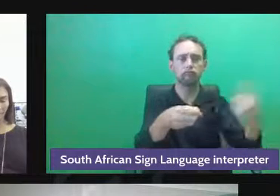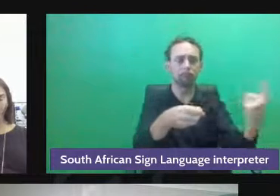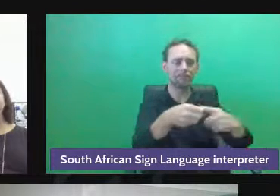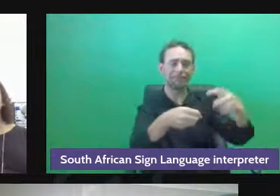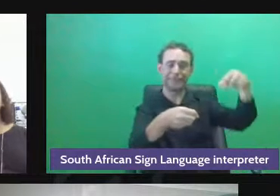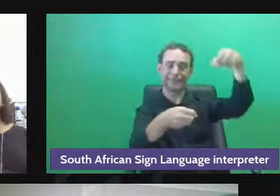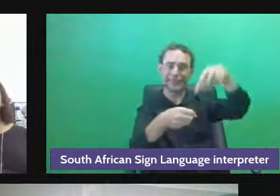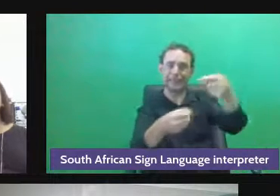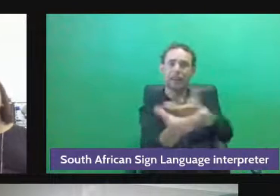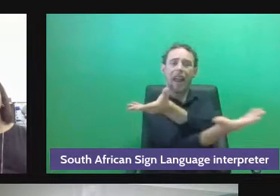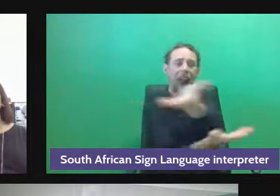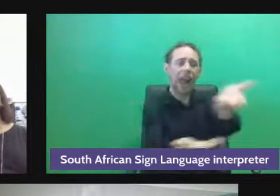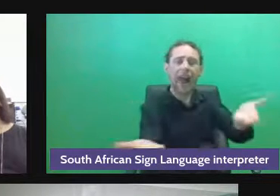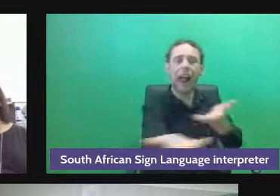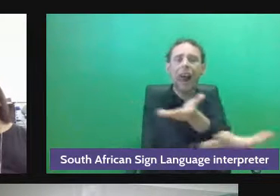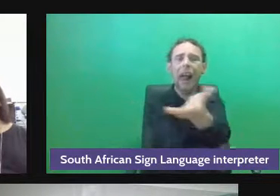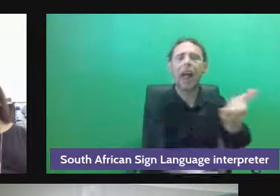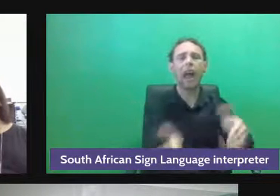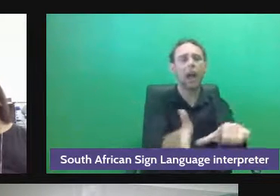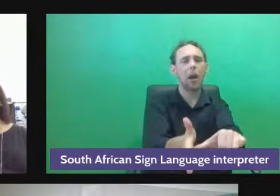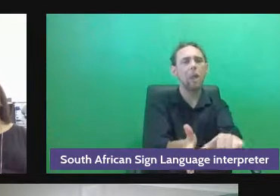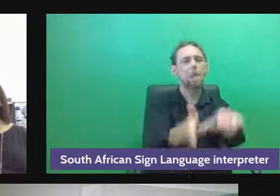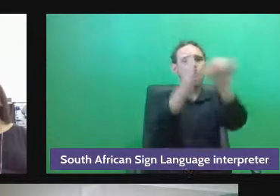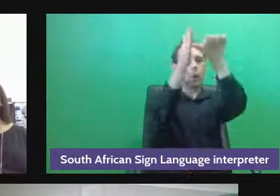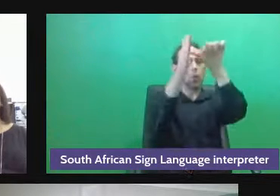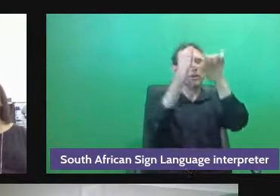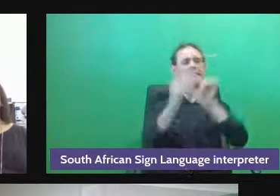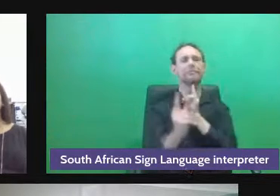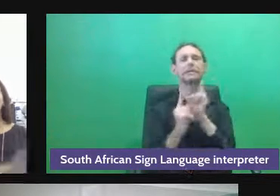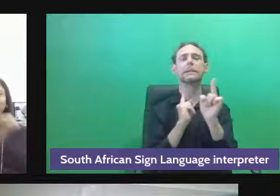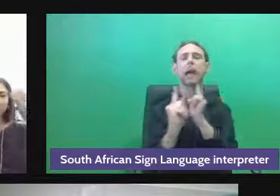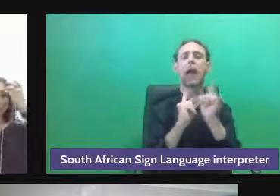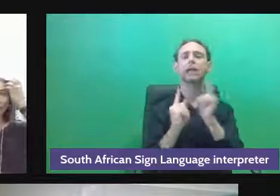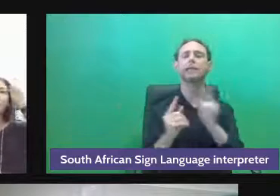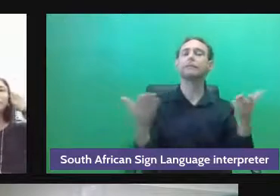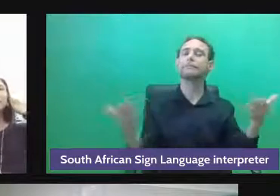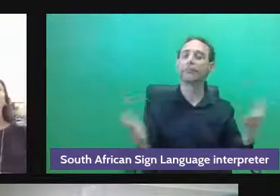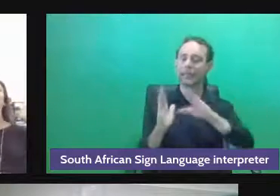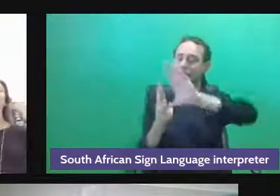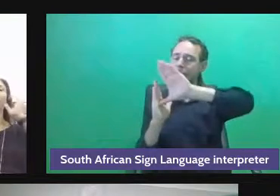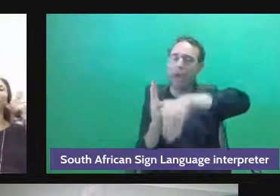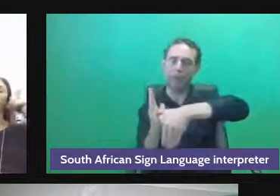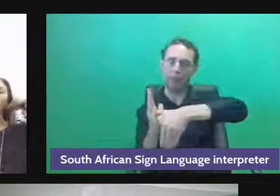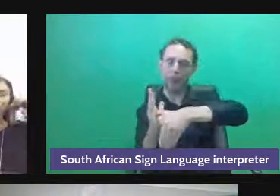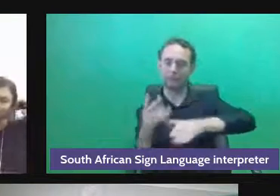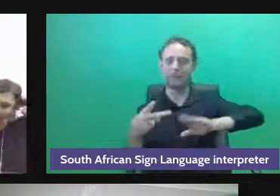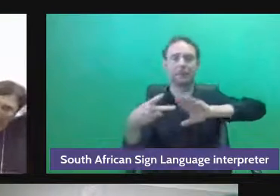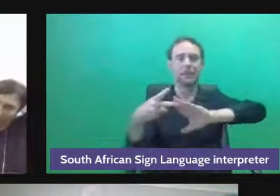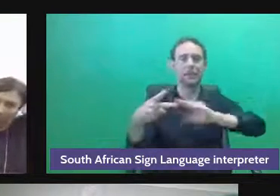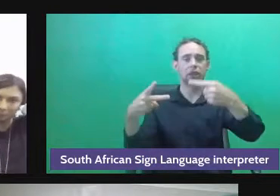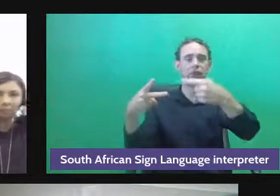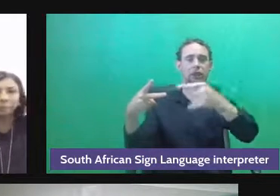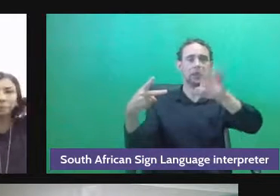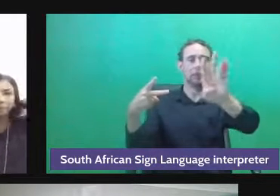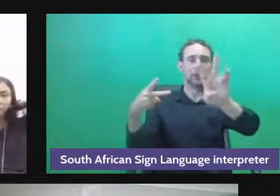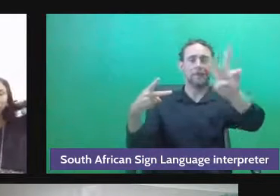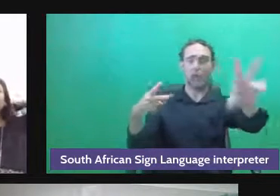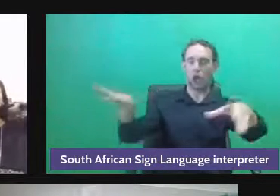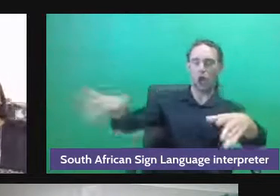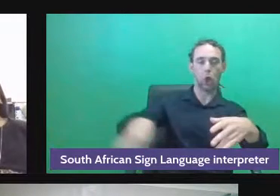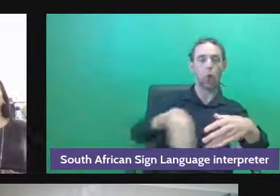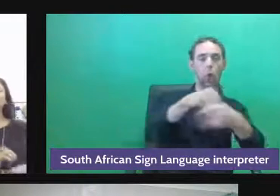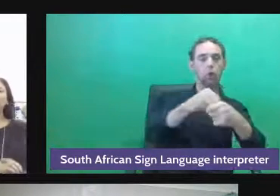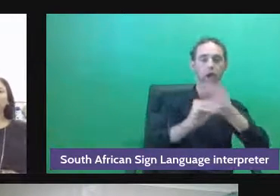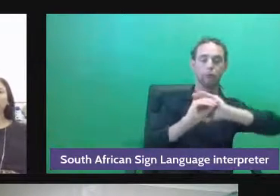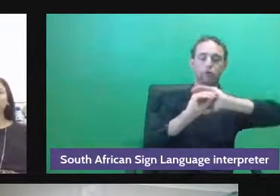around gender-based violence and disability, highlighting the right to inclusion, protection, access, and